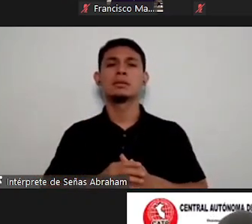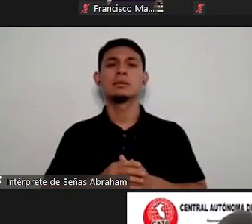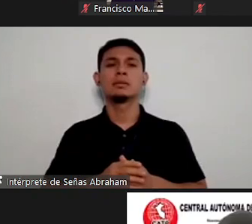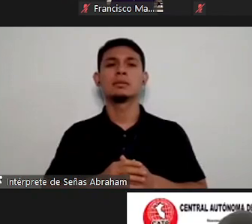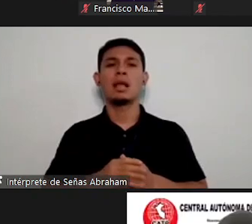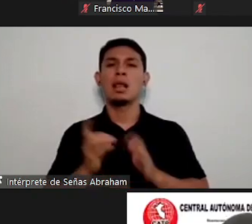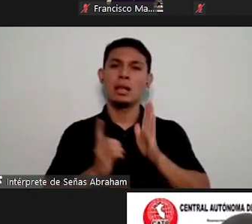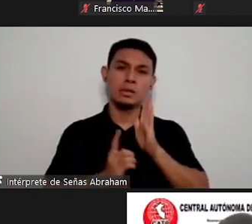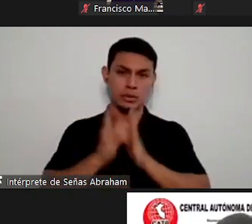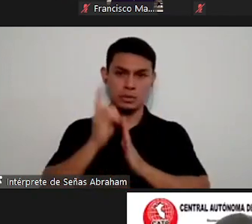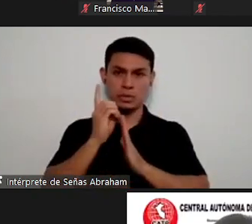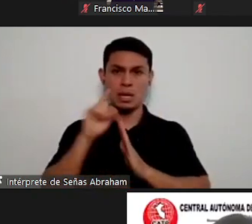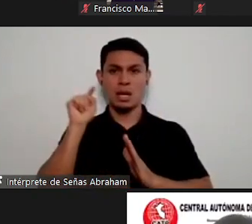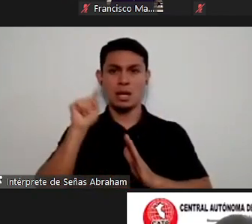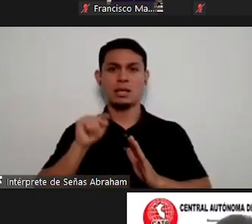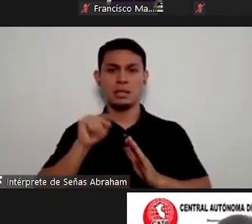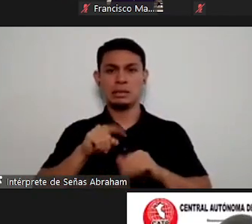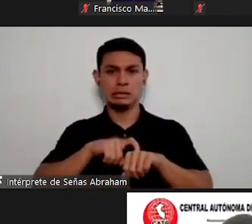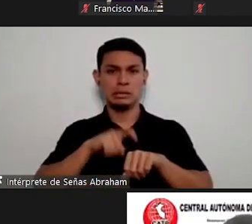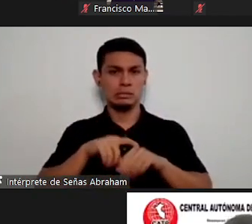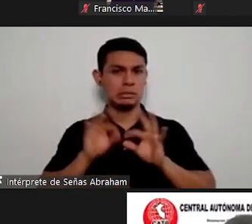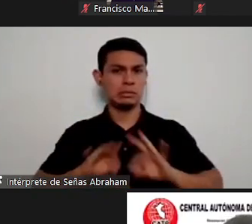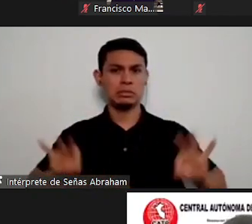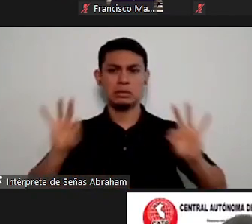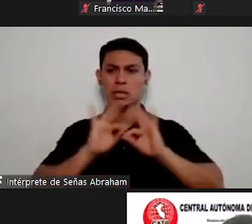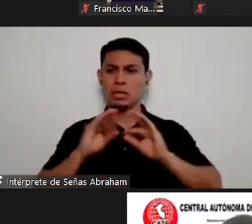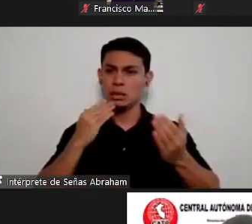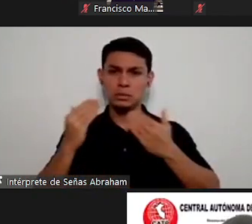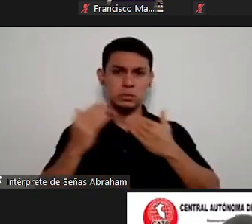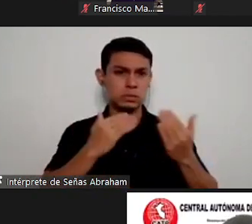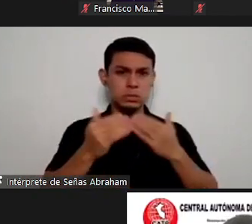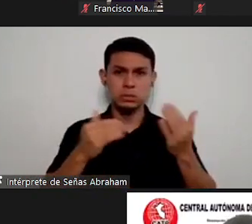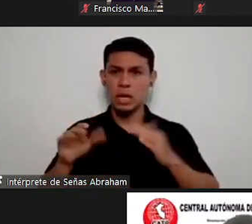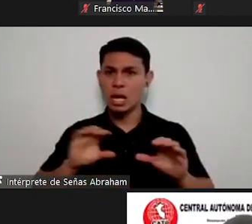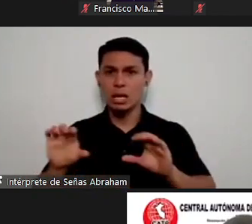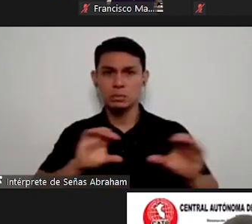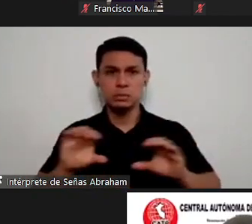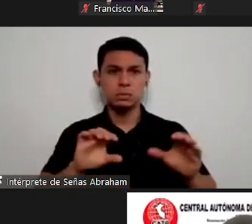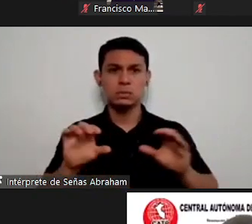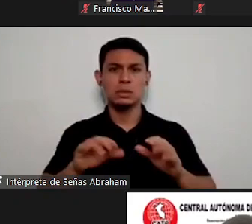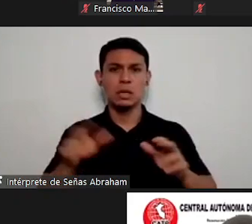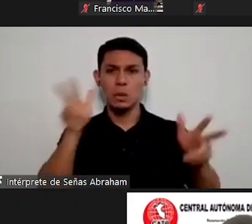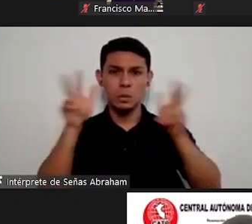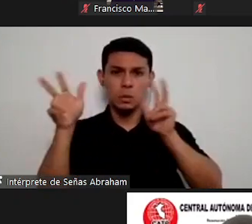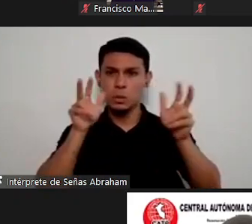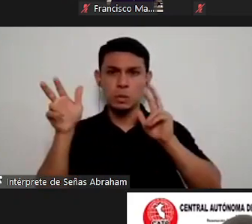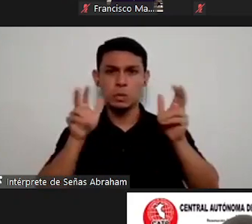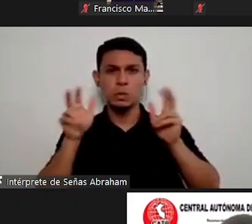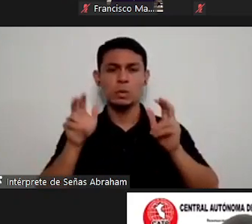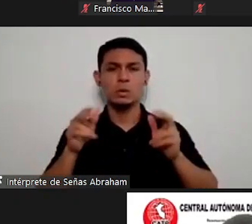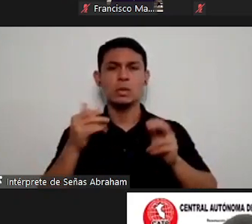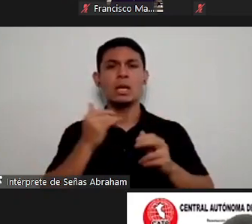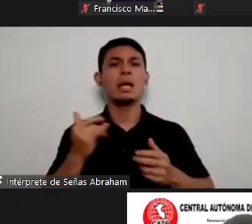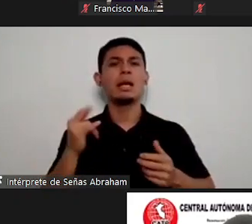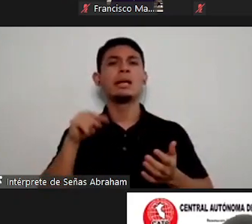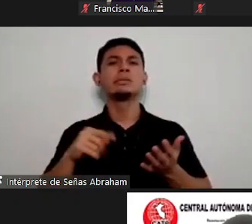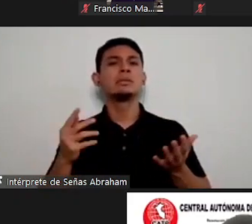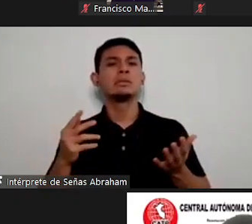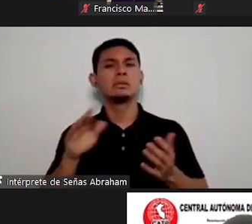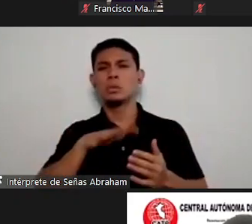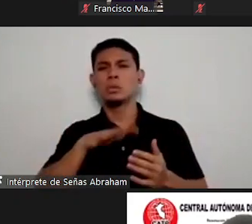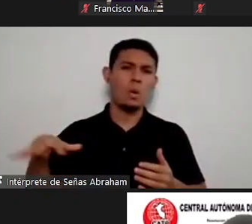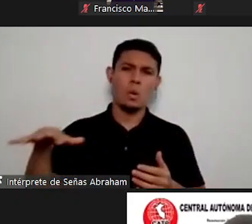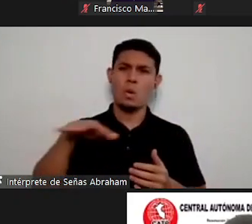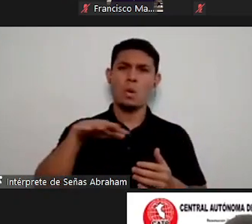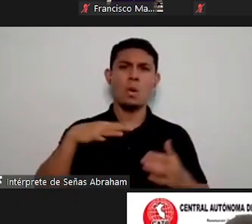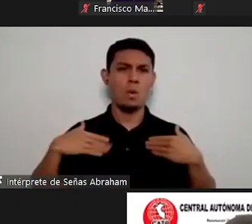committed and we need to develop these important instances of active dialogue of active listening